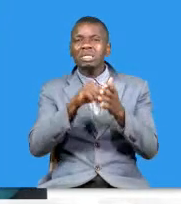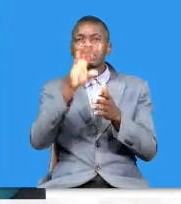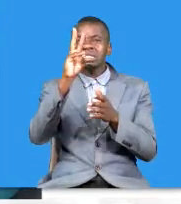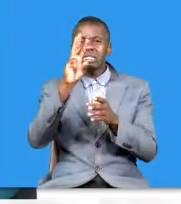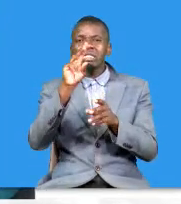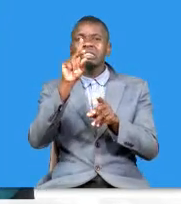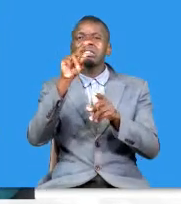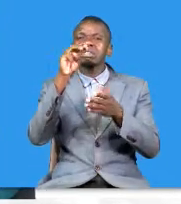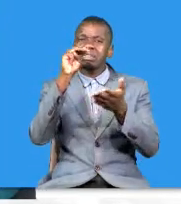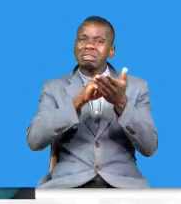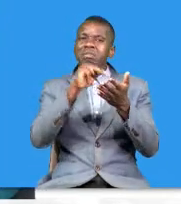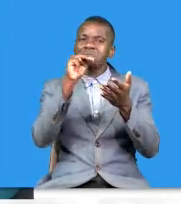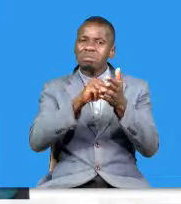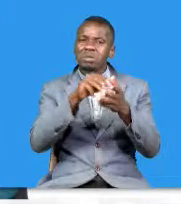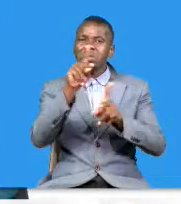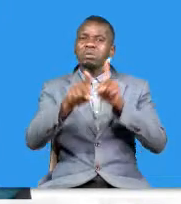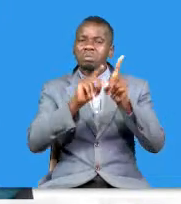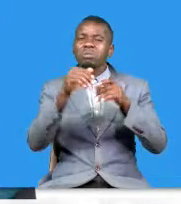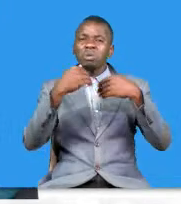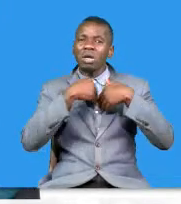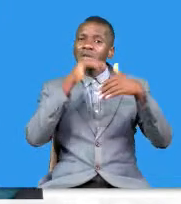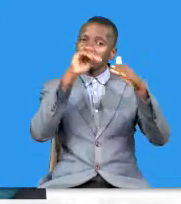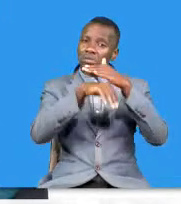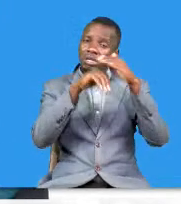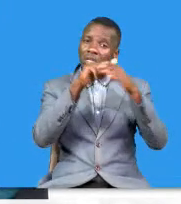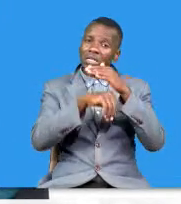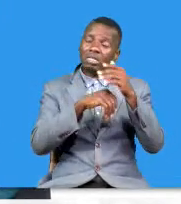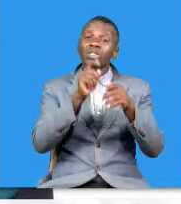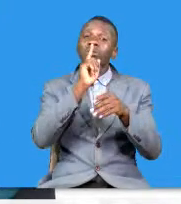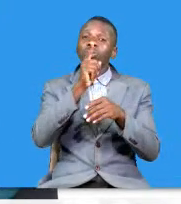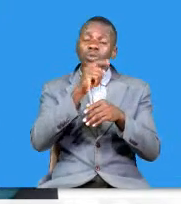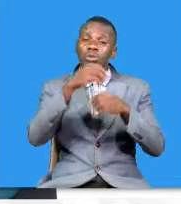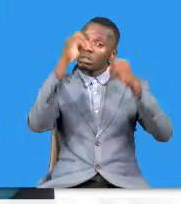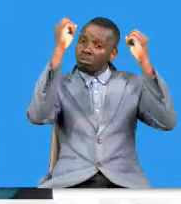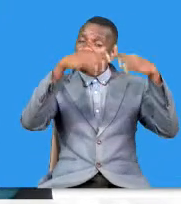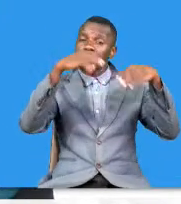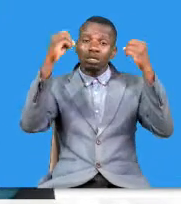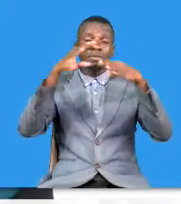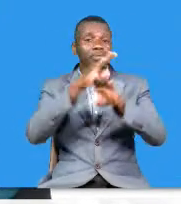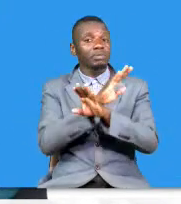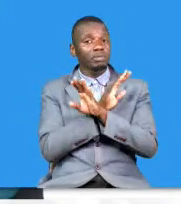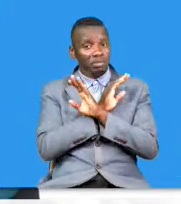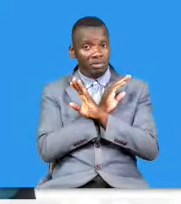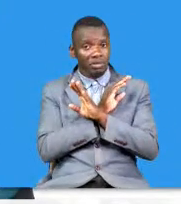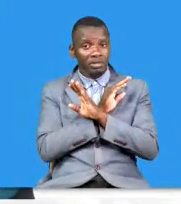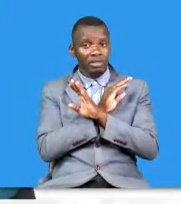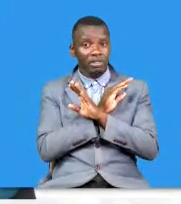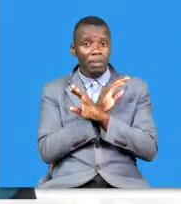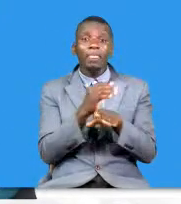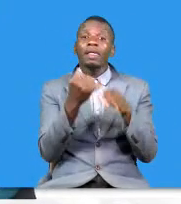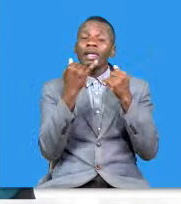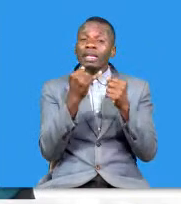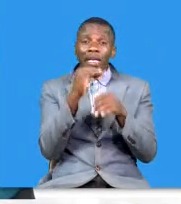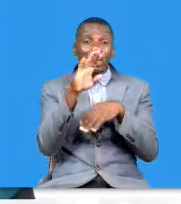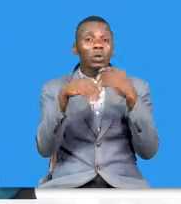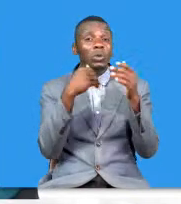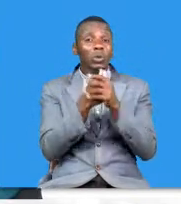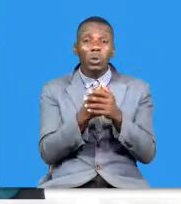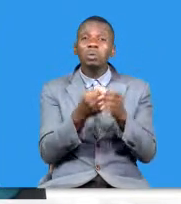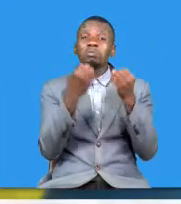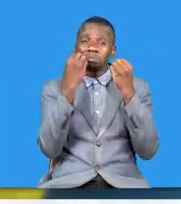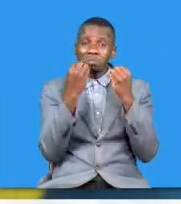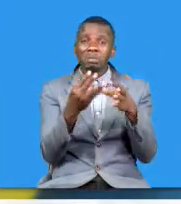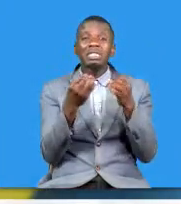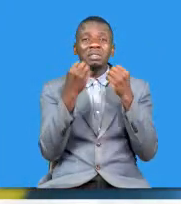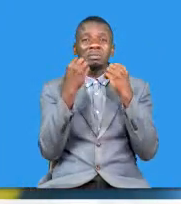to electricity in Zambia. Further, over 80% of Zambian households still use